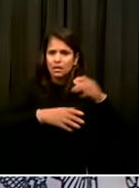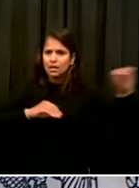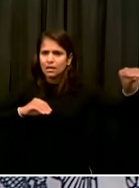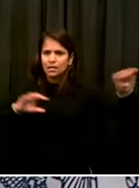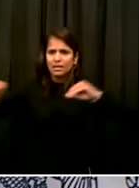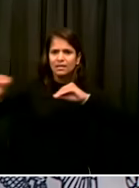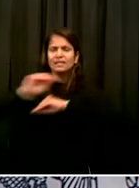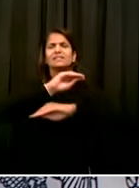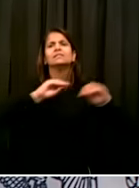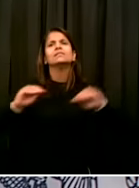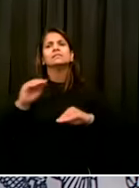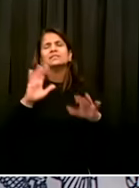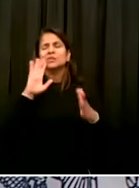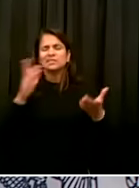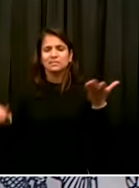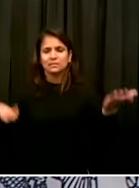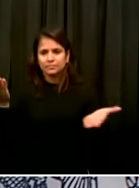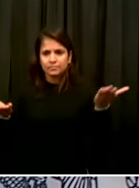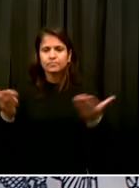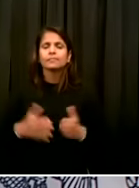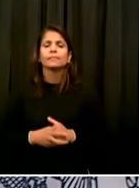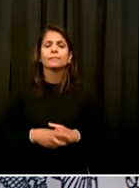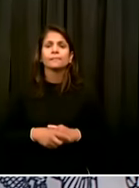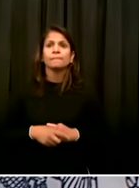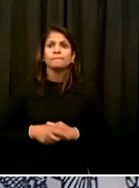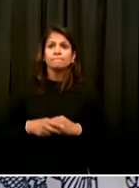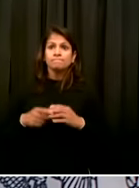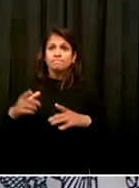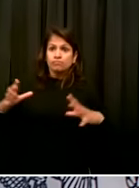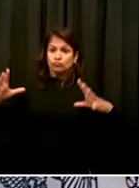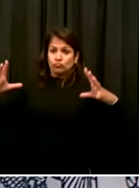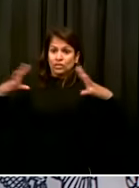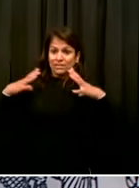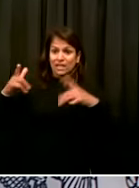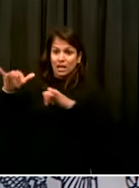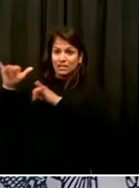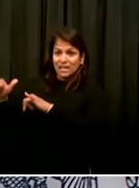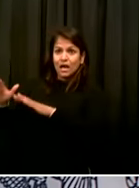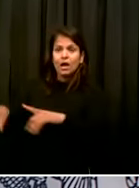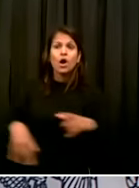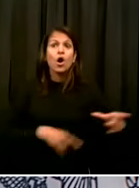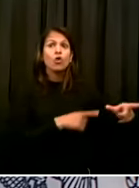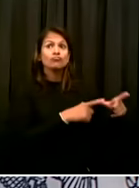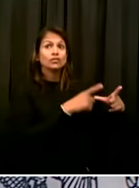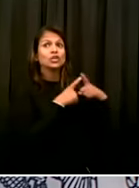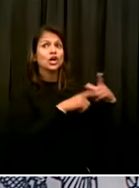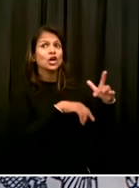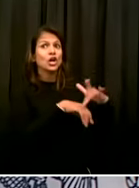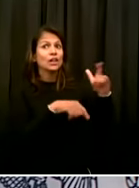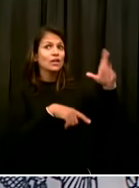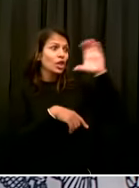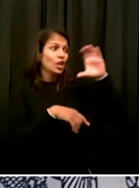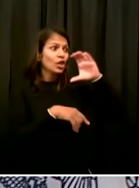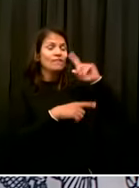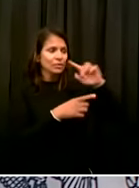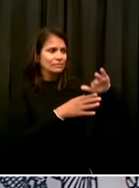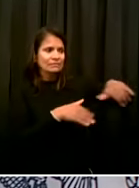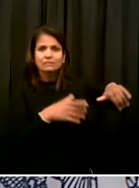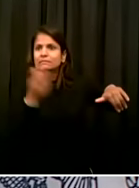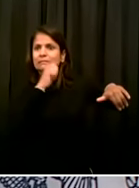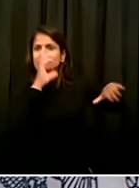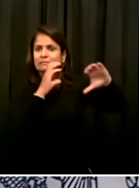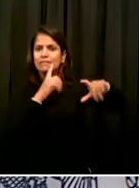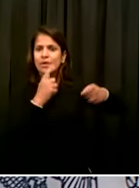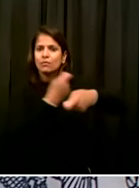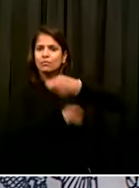about mass layoffs such as we have not seen in generations in this city. I hate to say that to you, Henry.